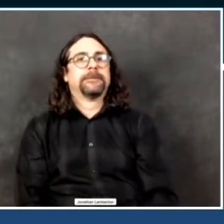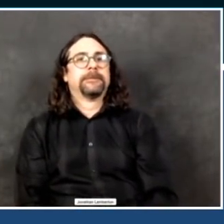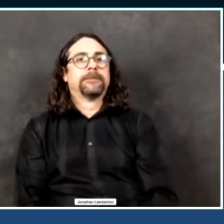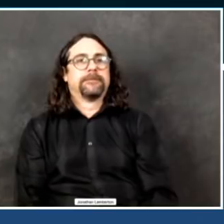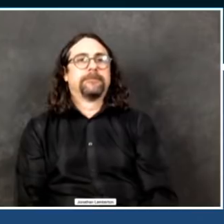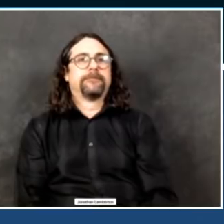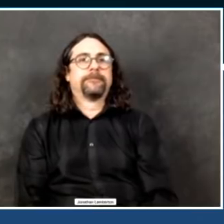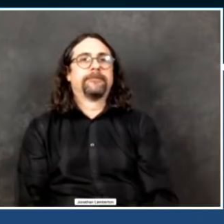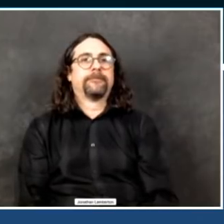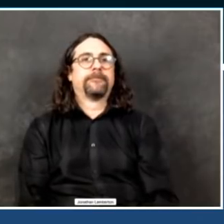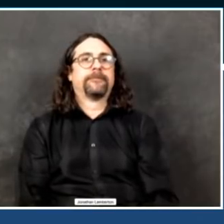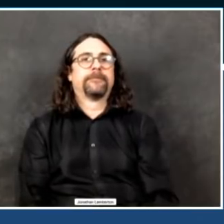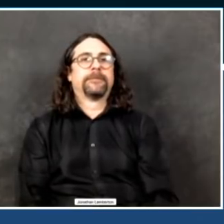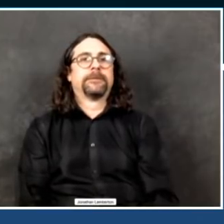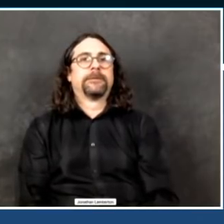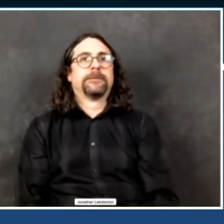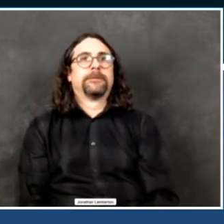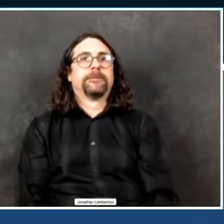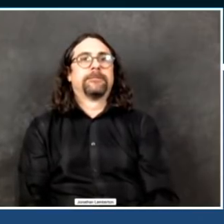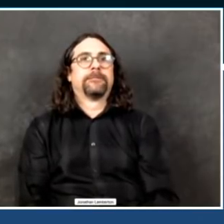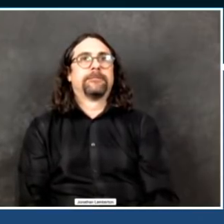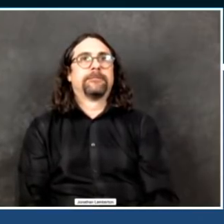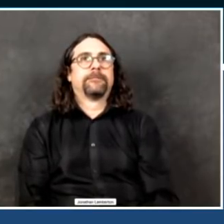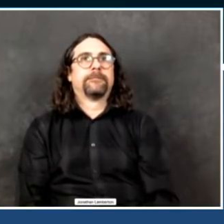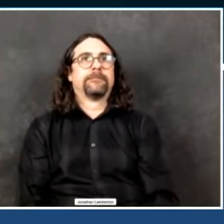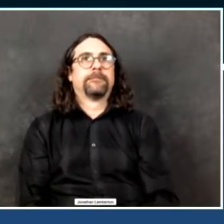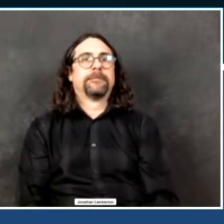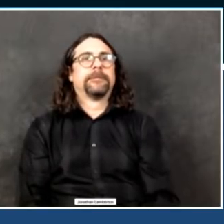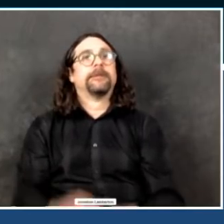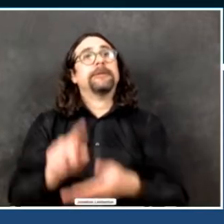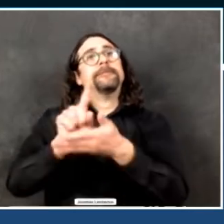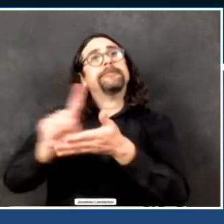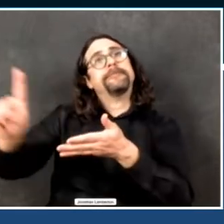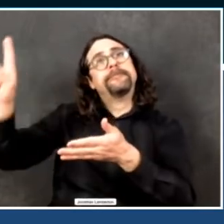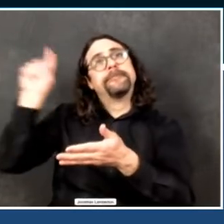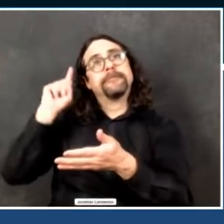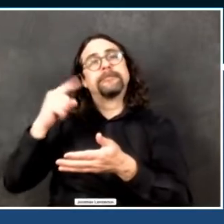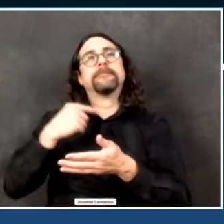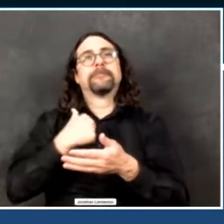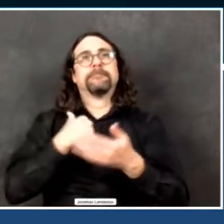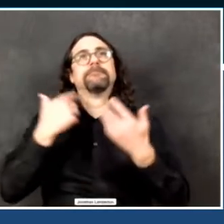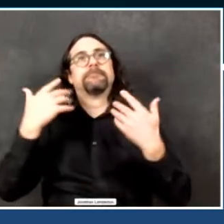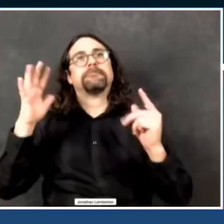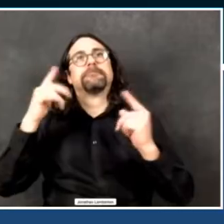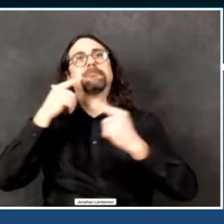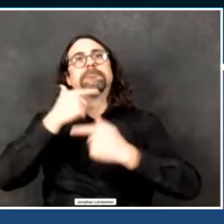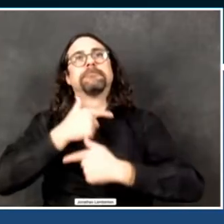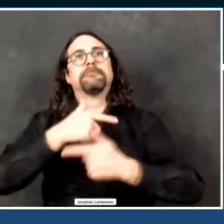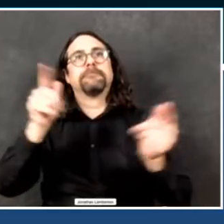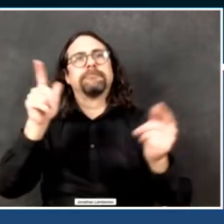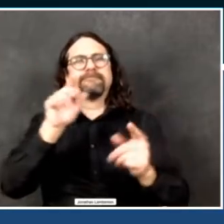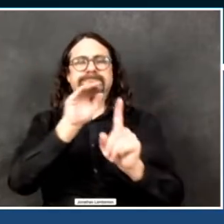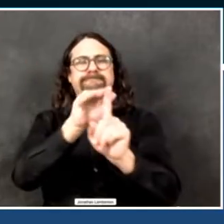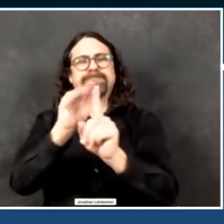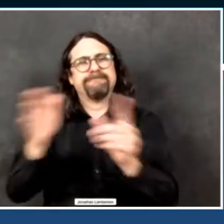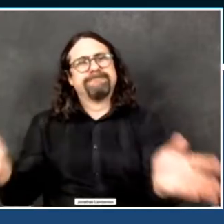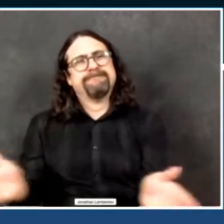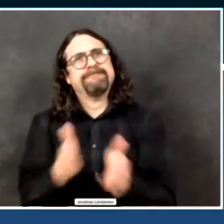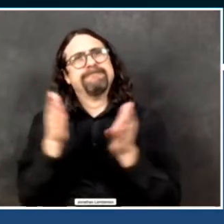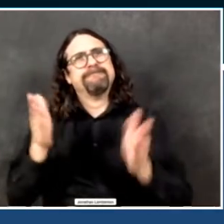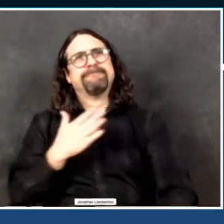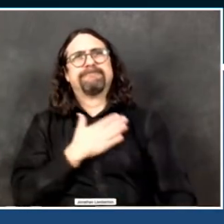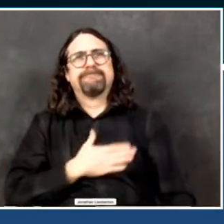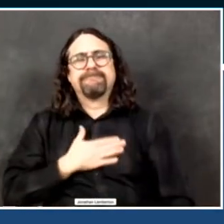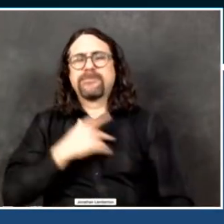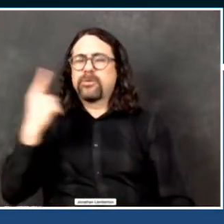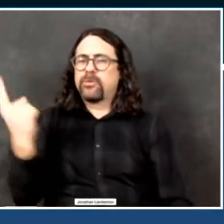all New Yorkers to wear face coverings in public, and that it was about protecting other people. It was about protecting all of us. That was the idea.